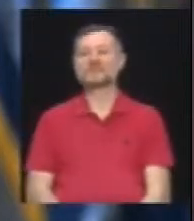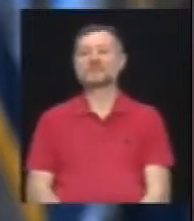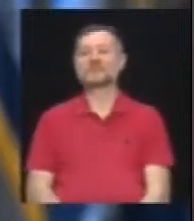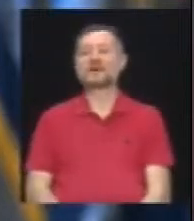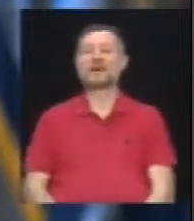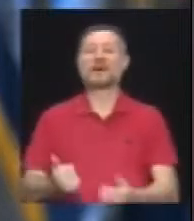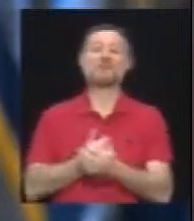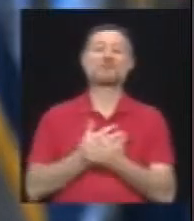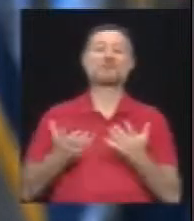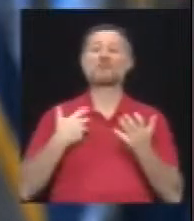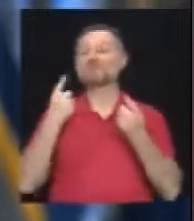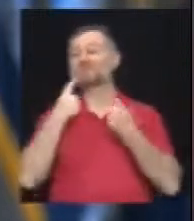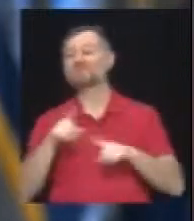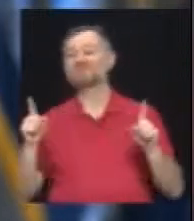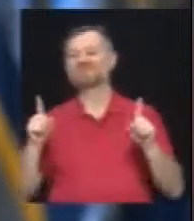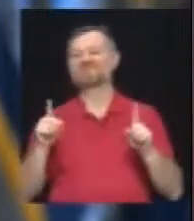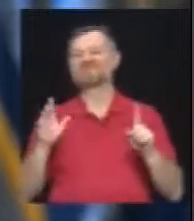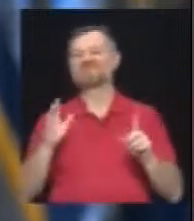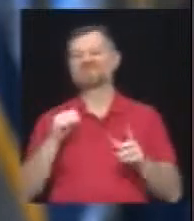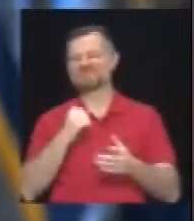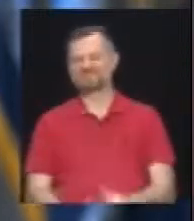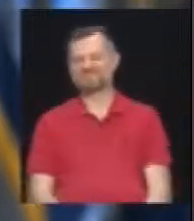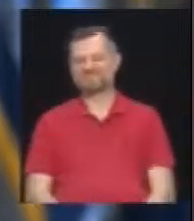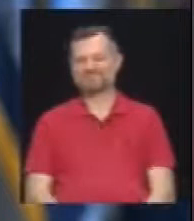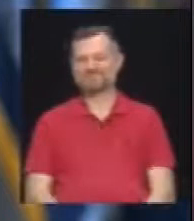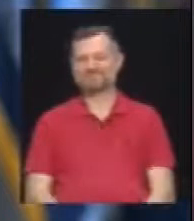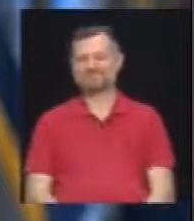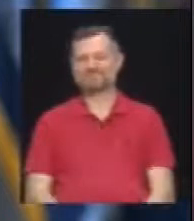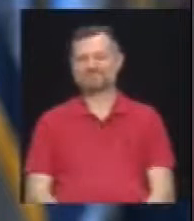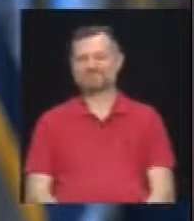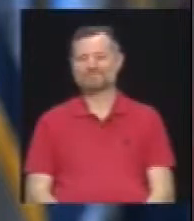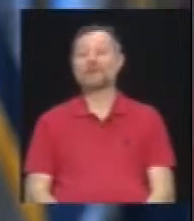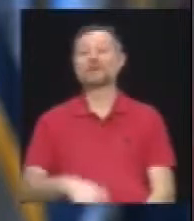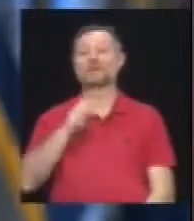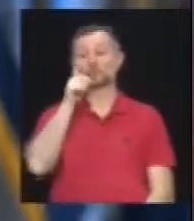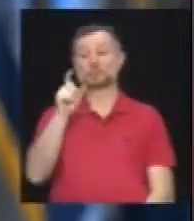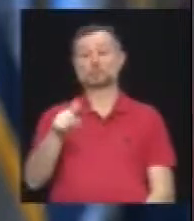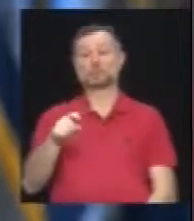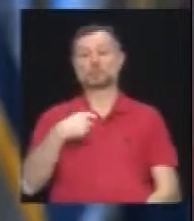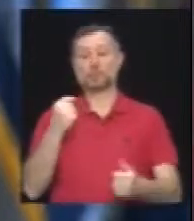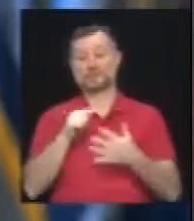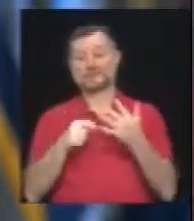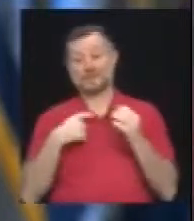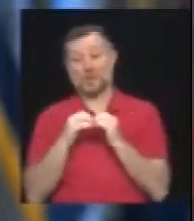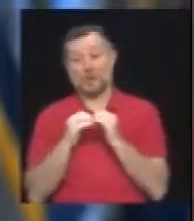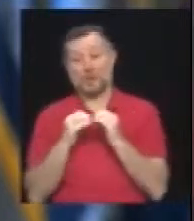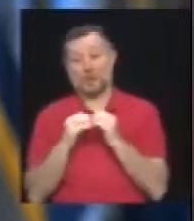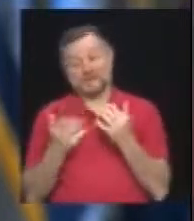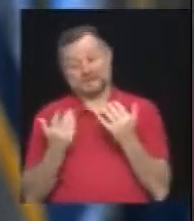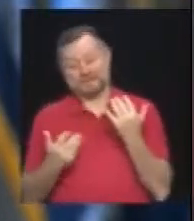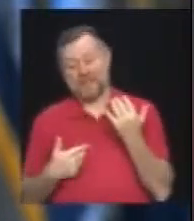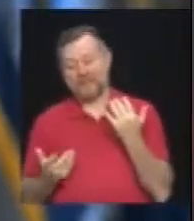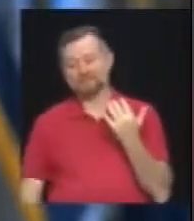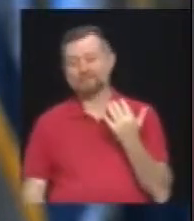done that we wanted to, or even everything we should have done, and we didn't always get